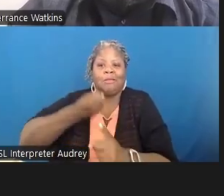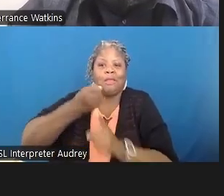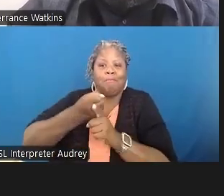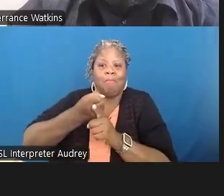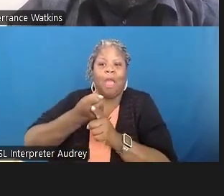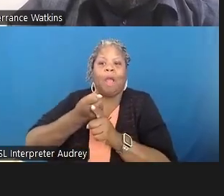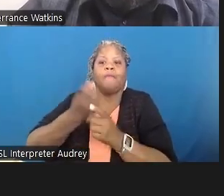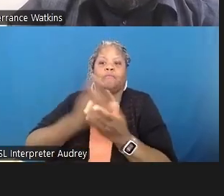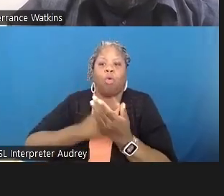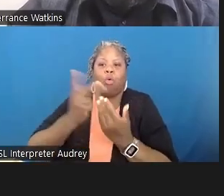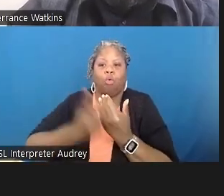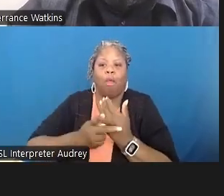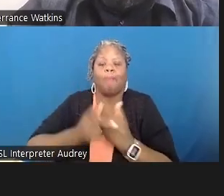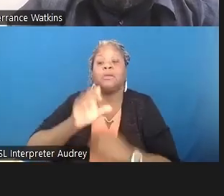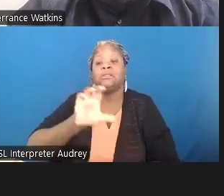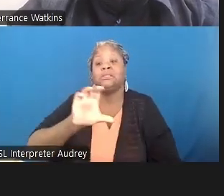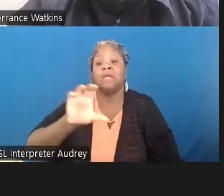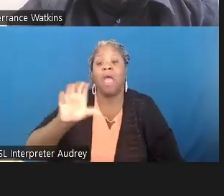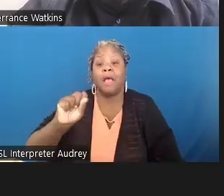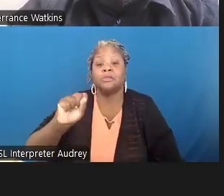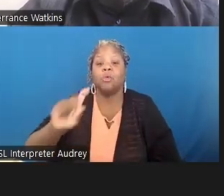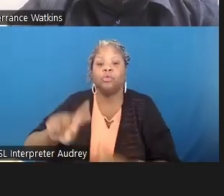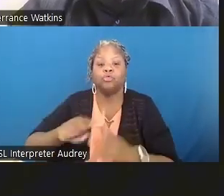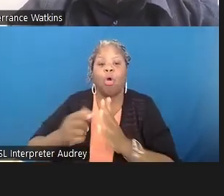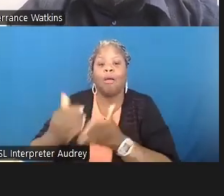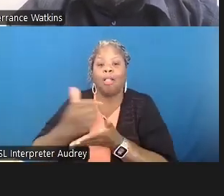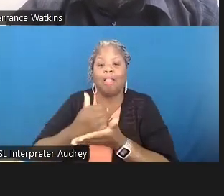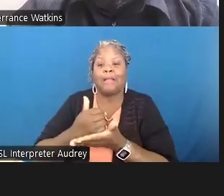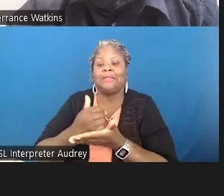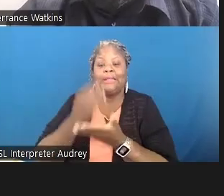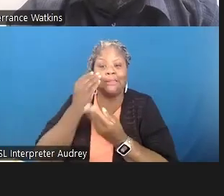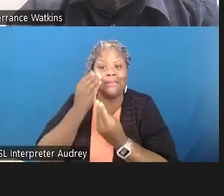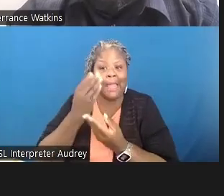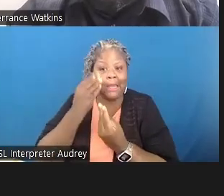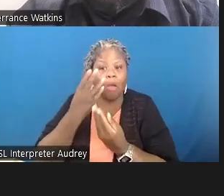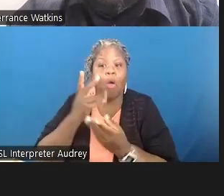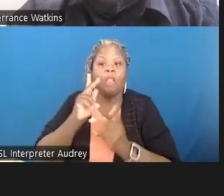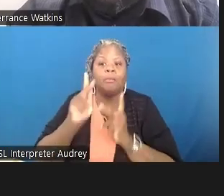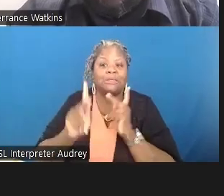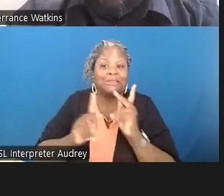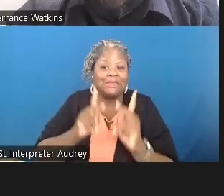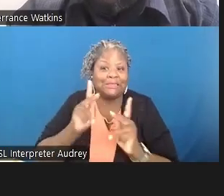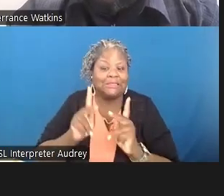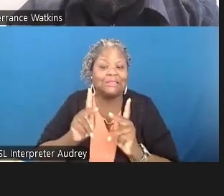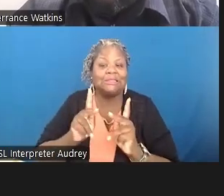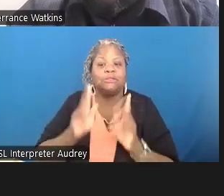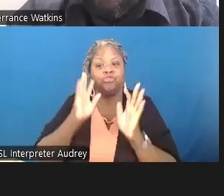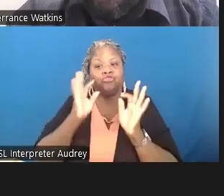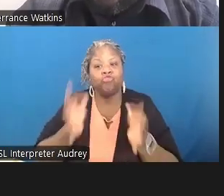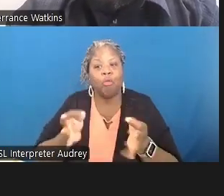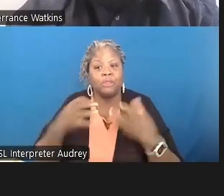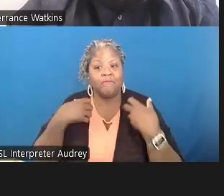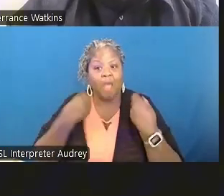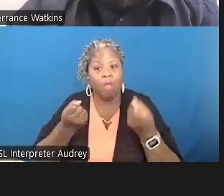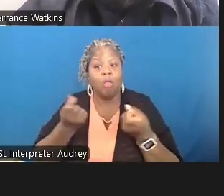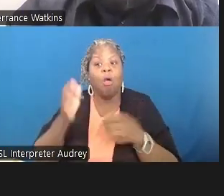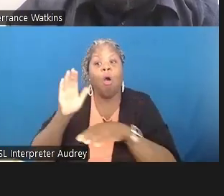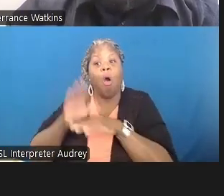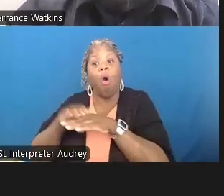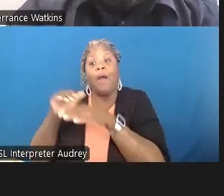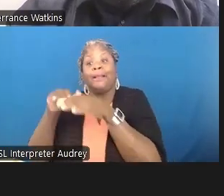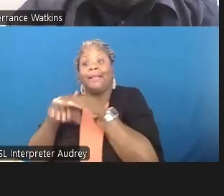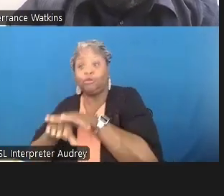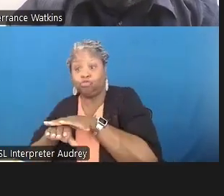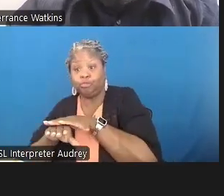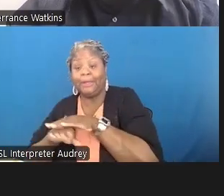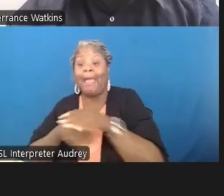Catholic Community Services will begin collecting data on the participants' social determinants of health at entry and at exit